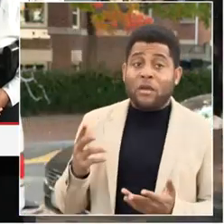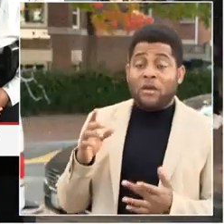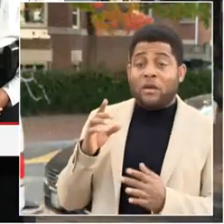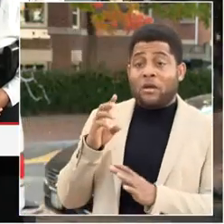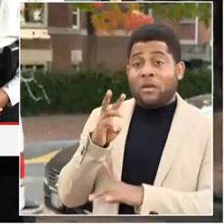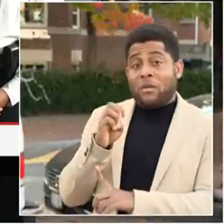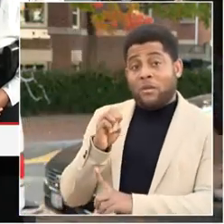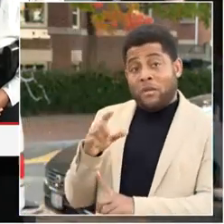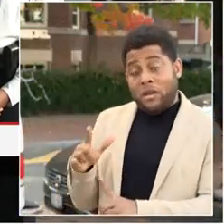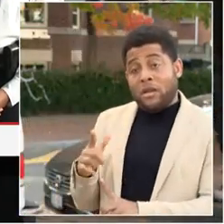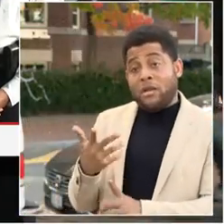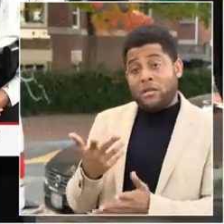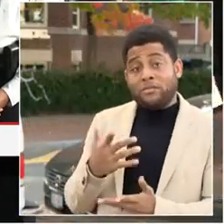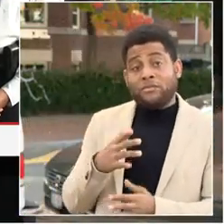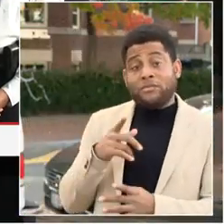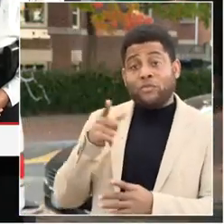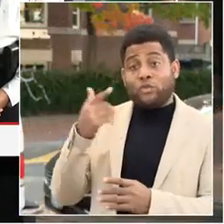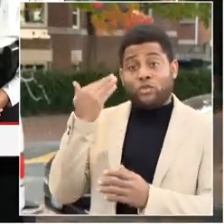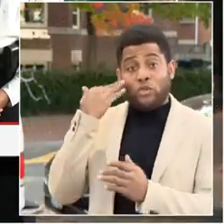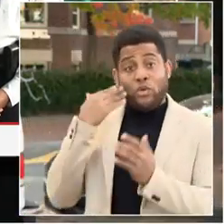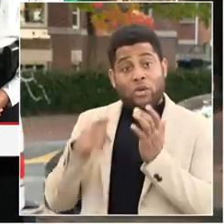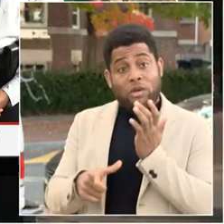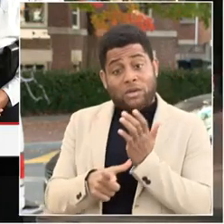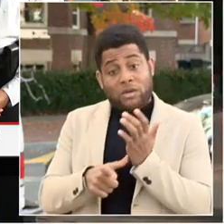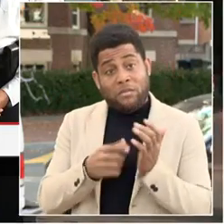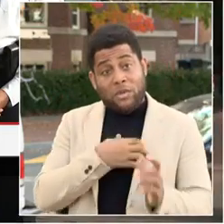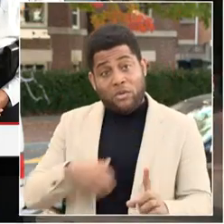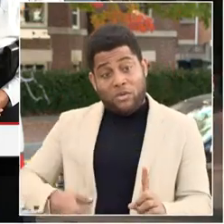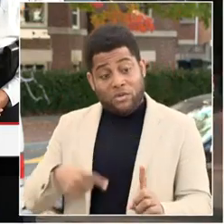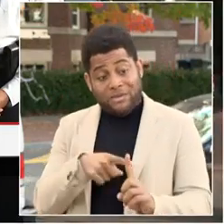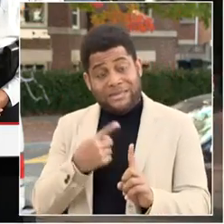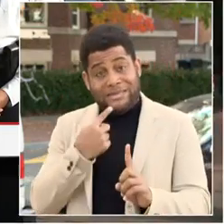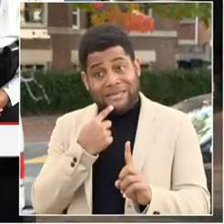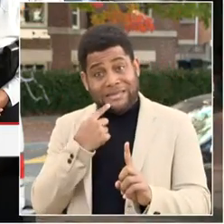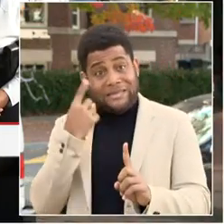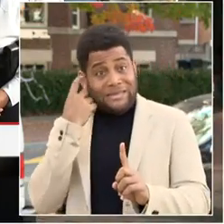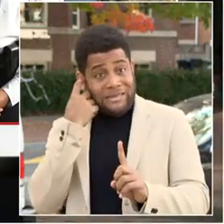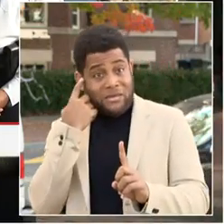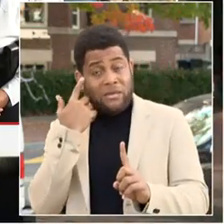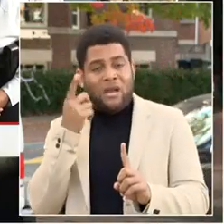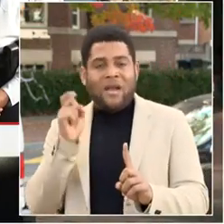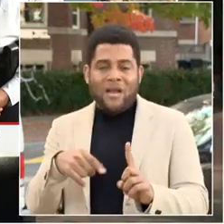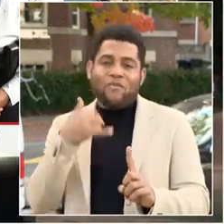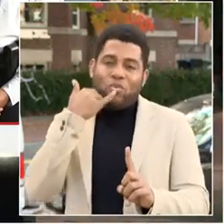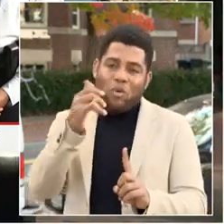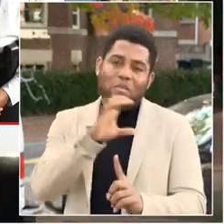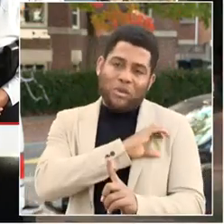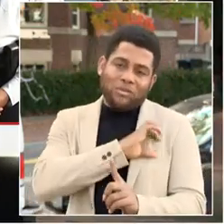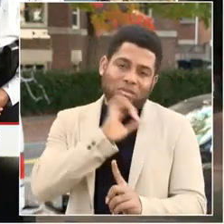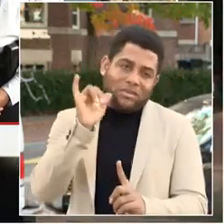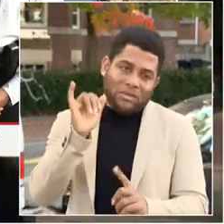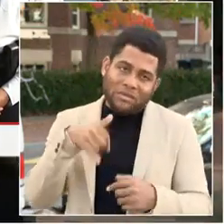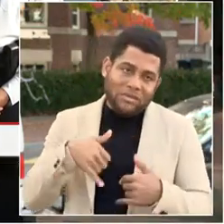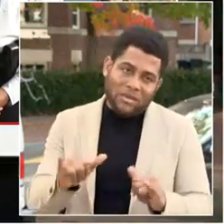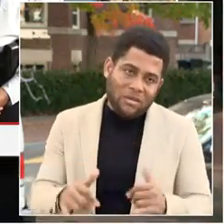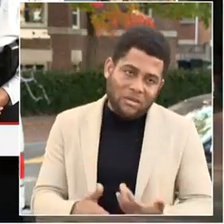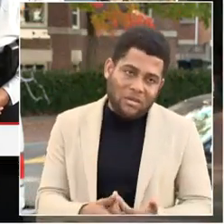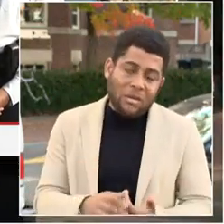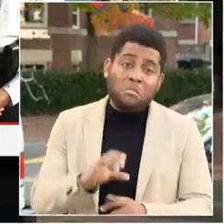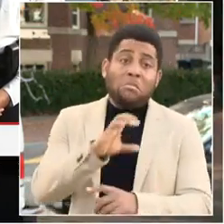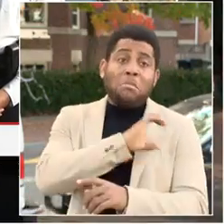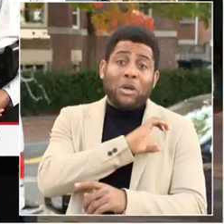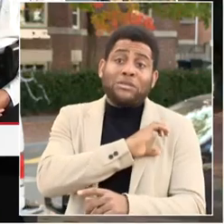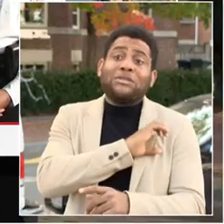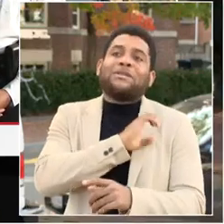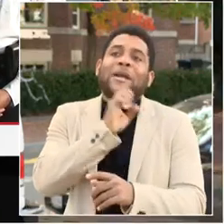police. Because one thing about calling is that makes sure that we're having a police officer